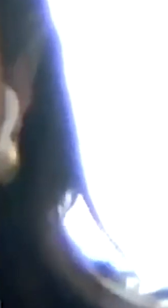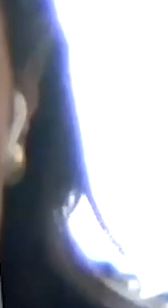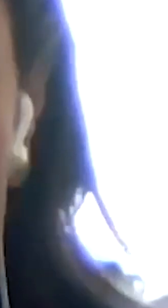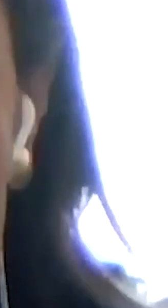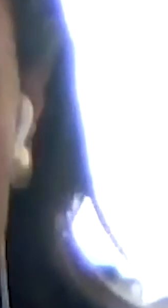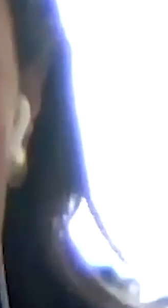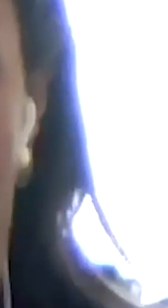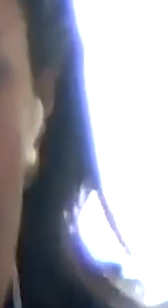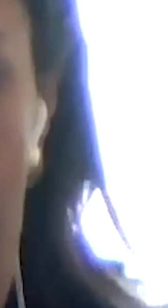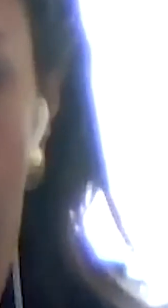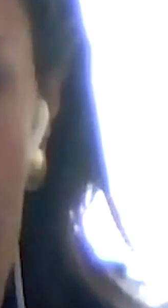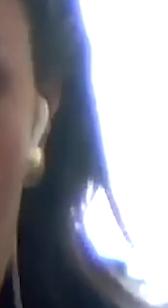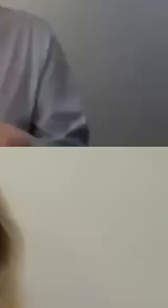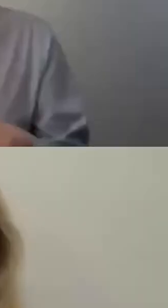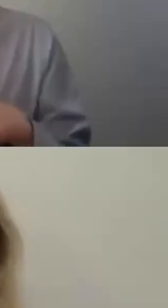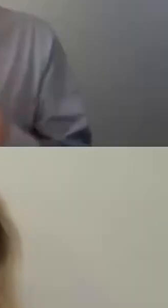my